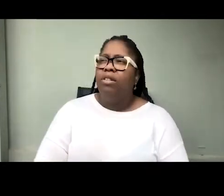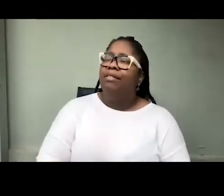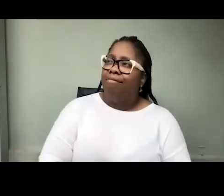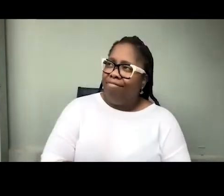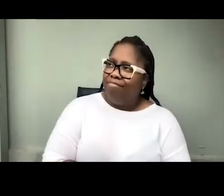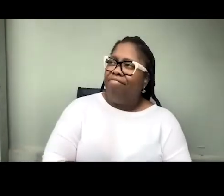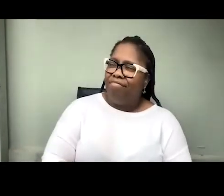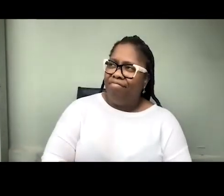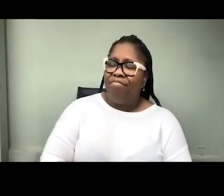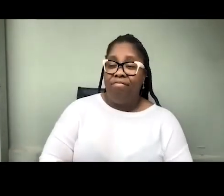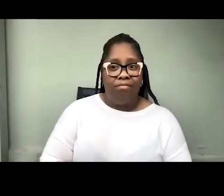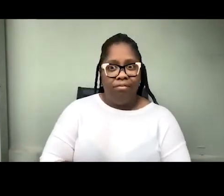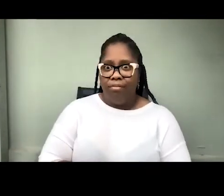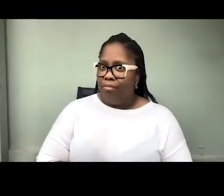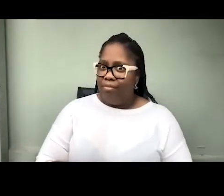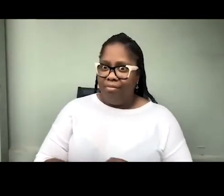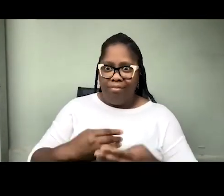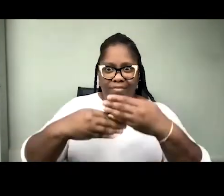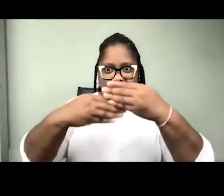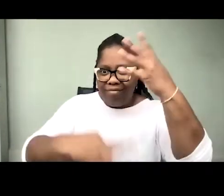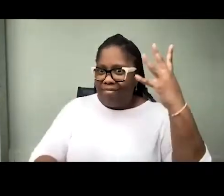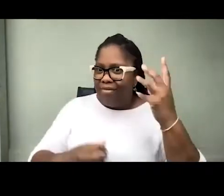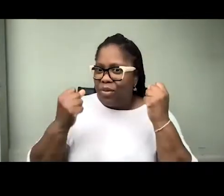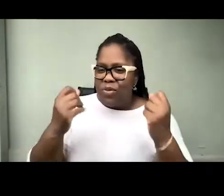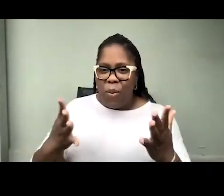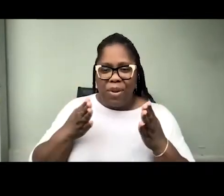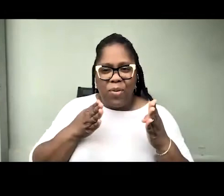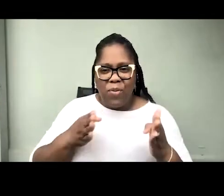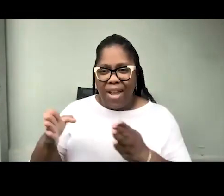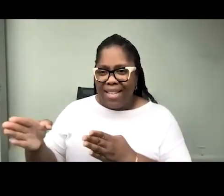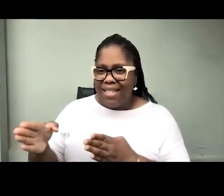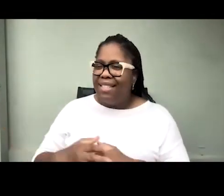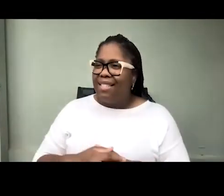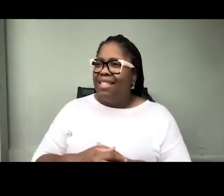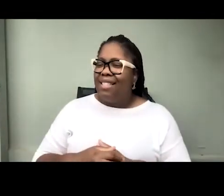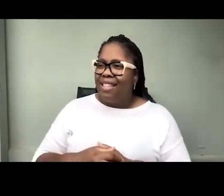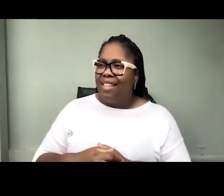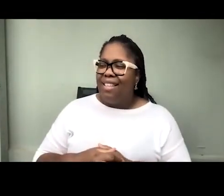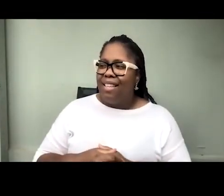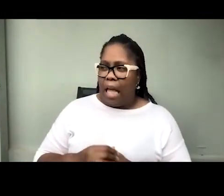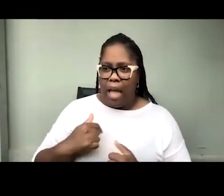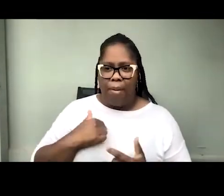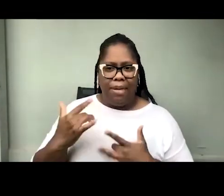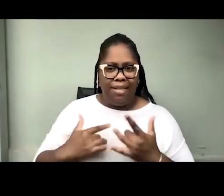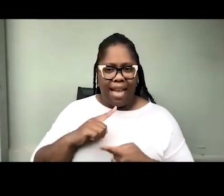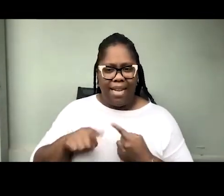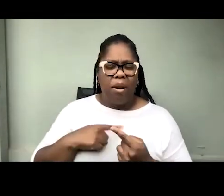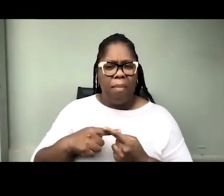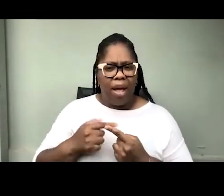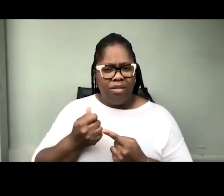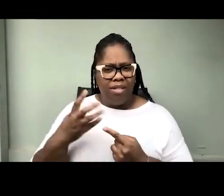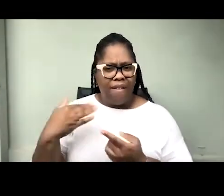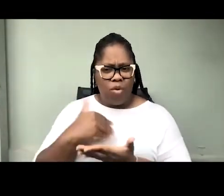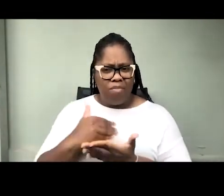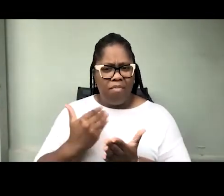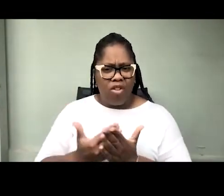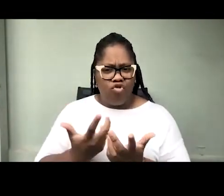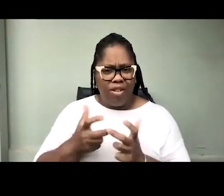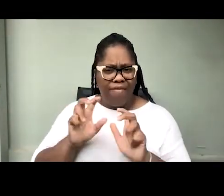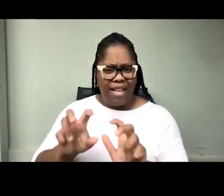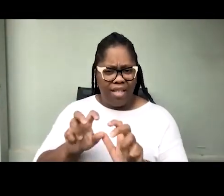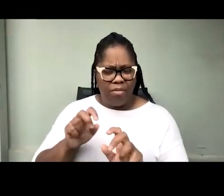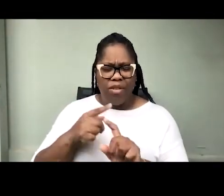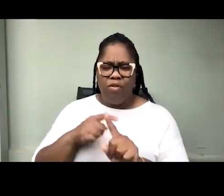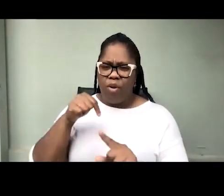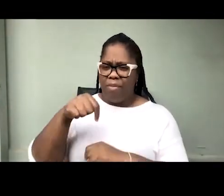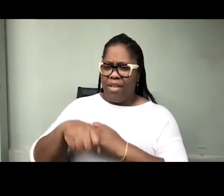Yes, there are so many ways, and I'm really excited about several of the budget investments that have come through in this